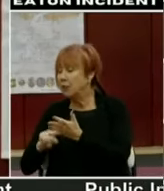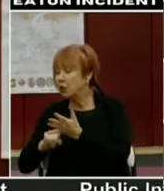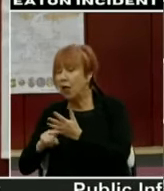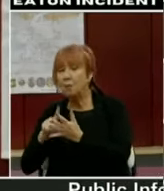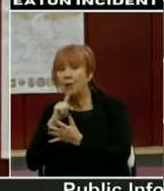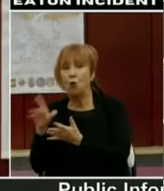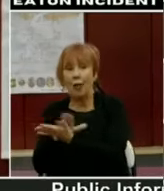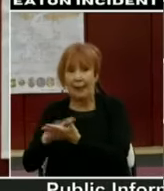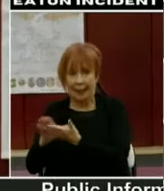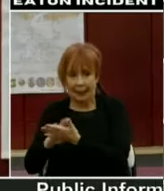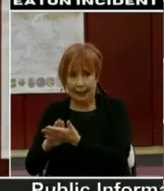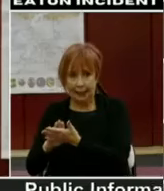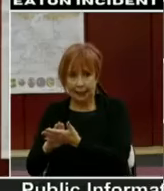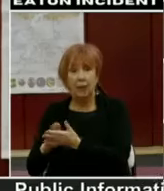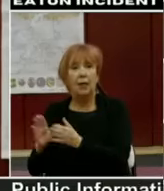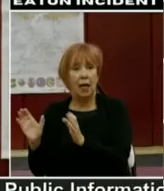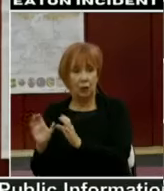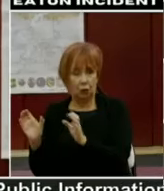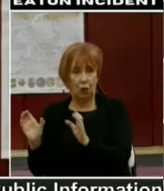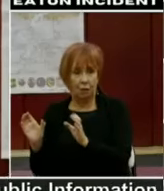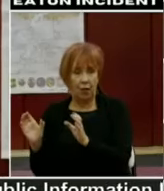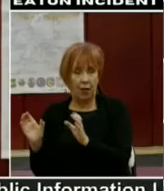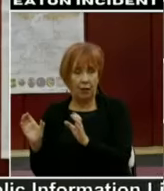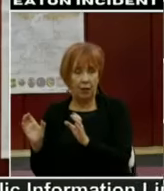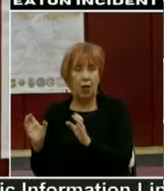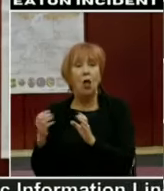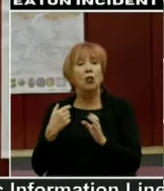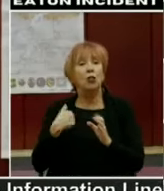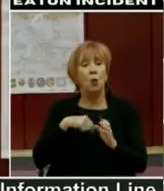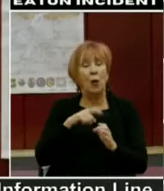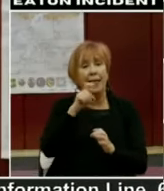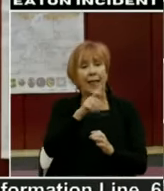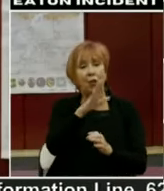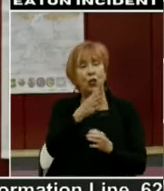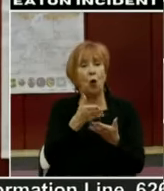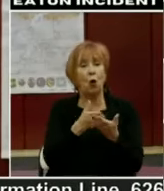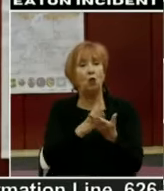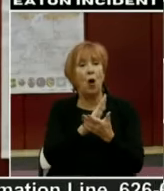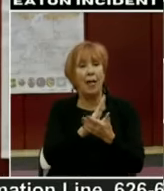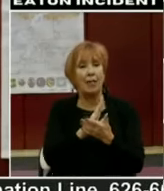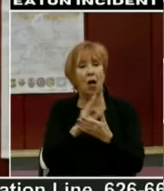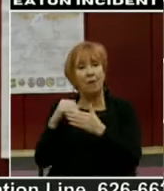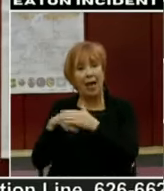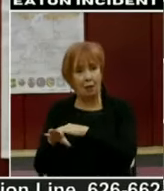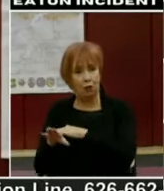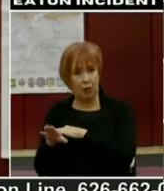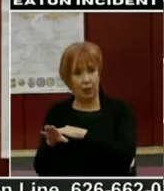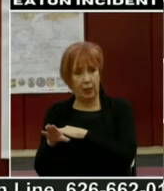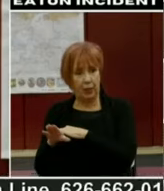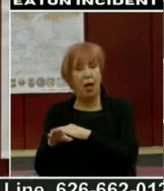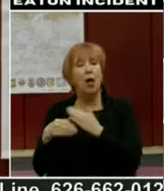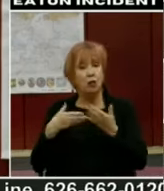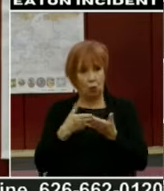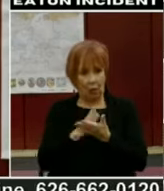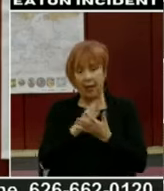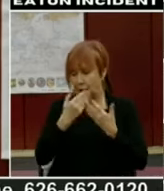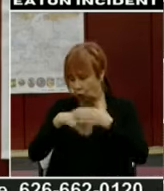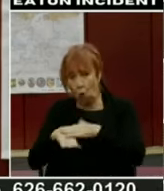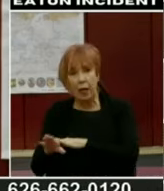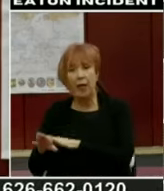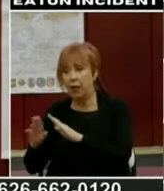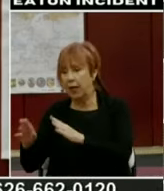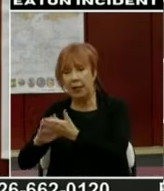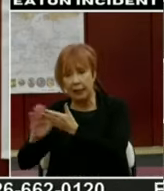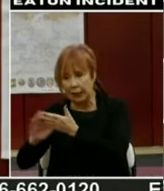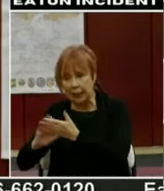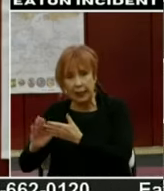into a program where you'll give us right of entry to enter your property and actually allow us to do the cleanup in a certified and